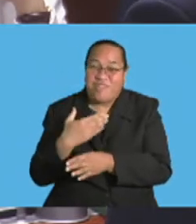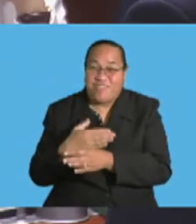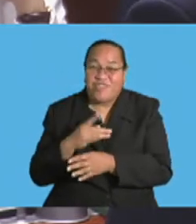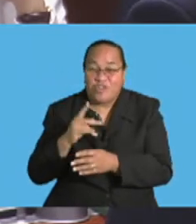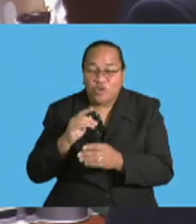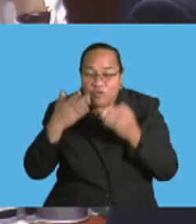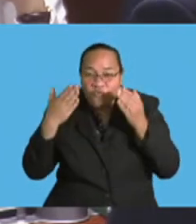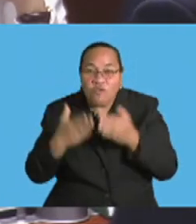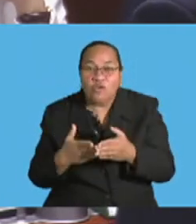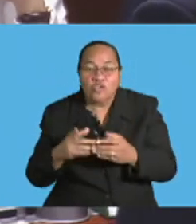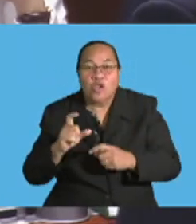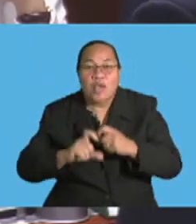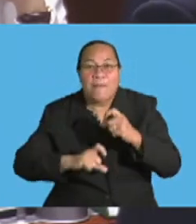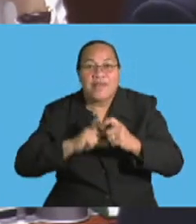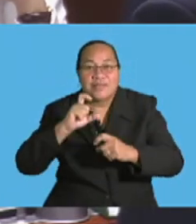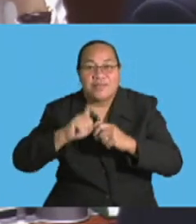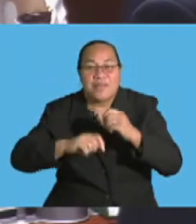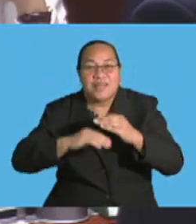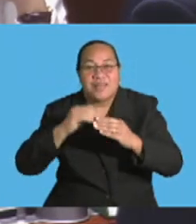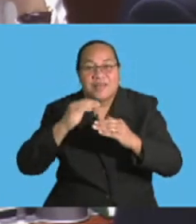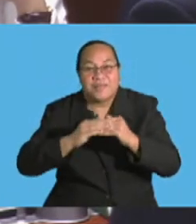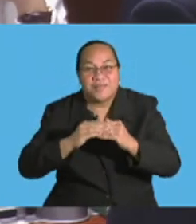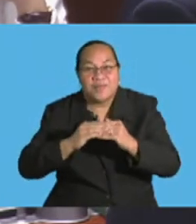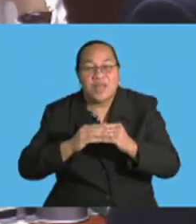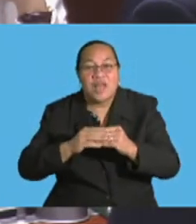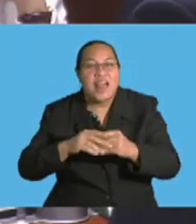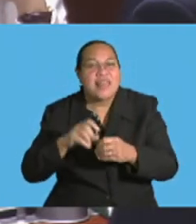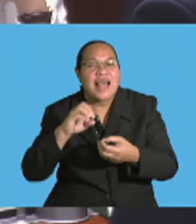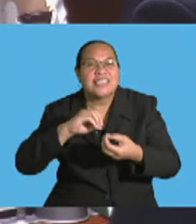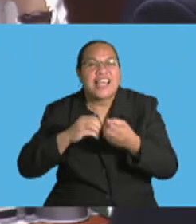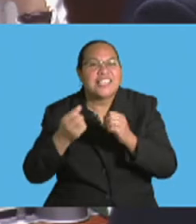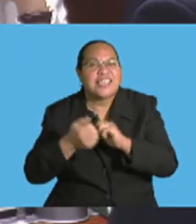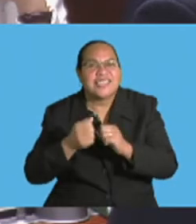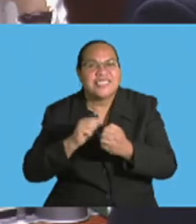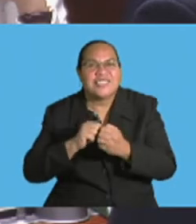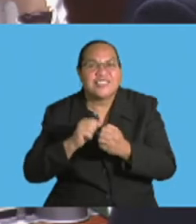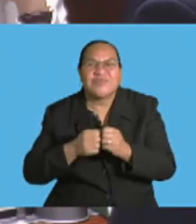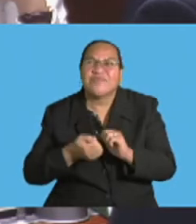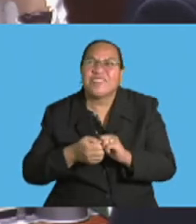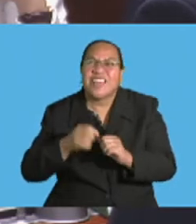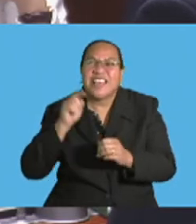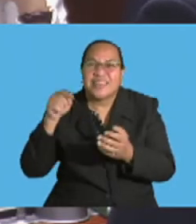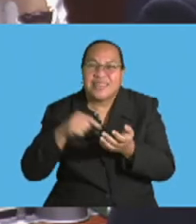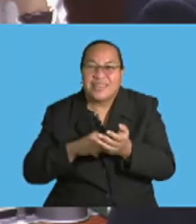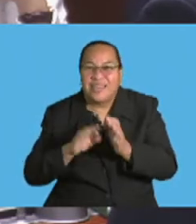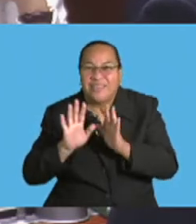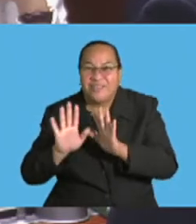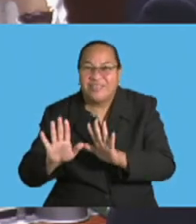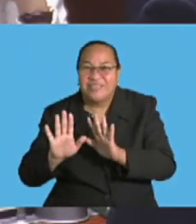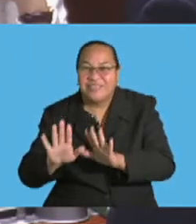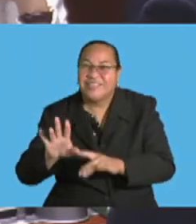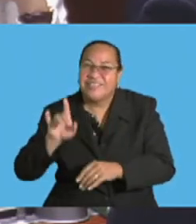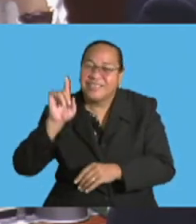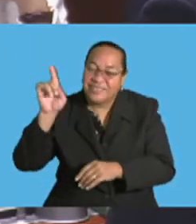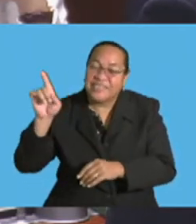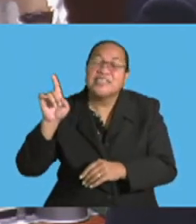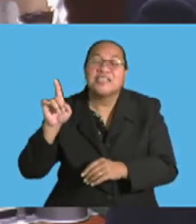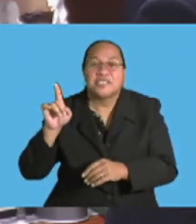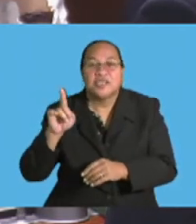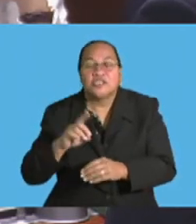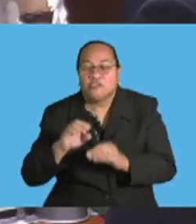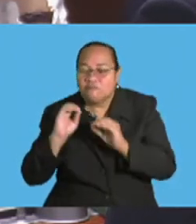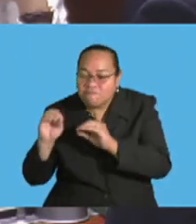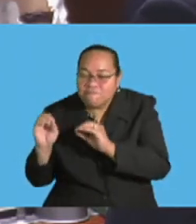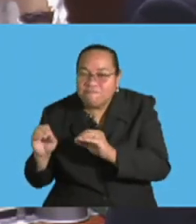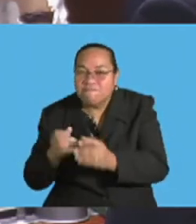capacity building, where sessions were held in Mandawe. This year, the scope has changed,